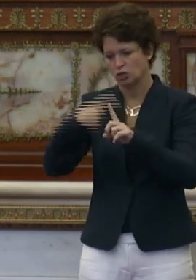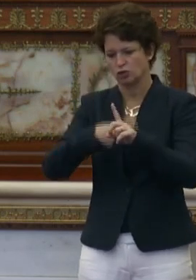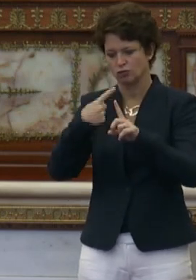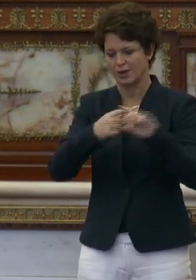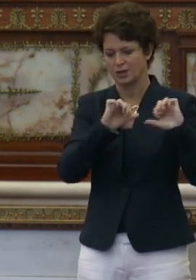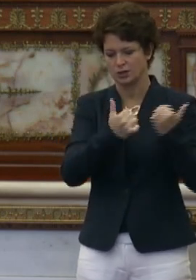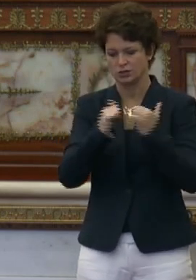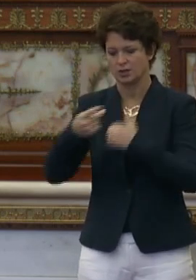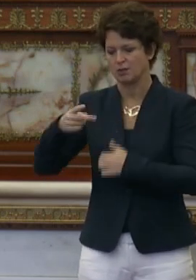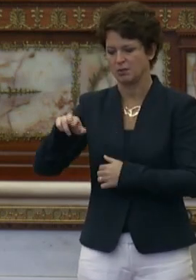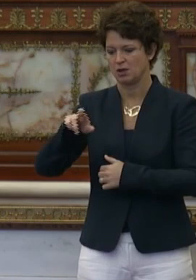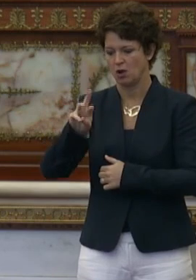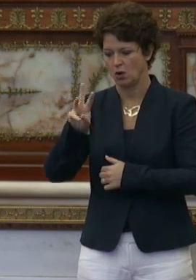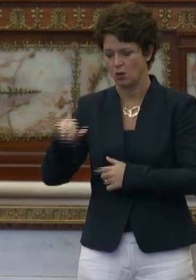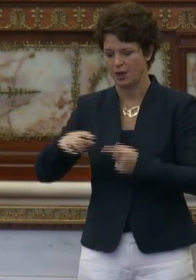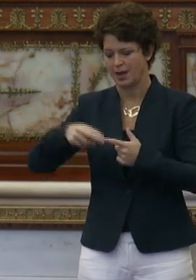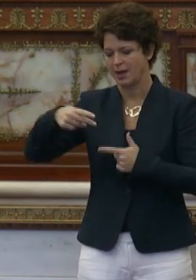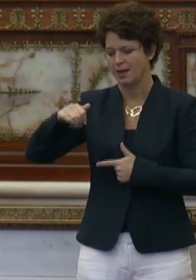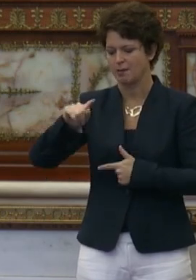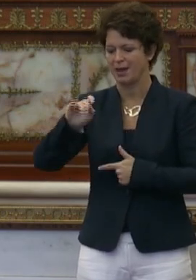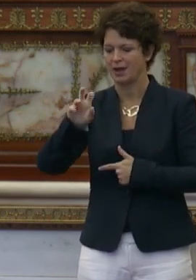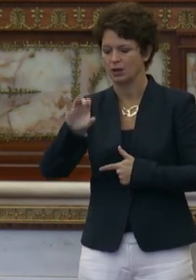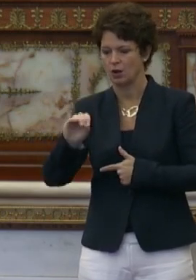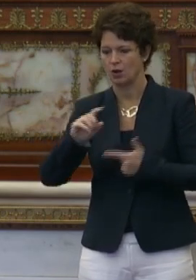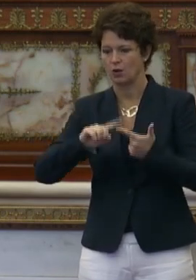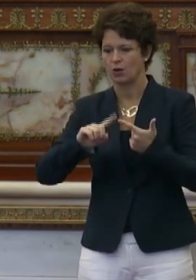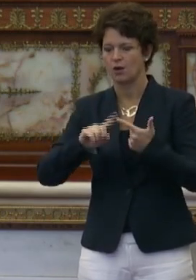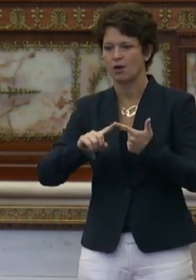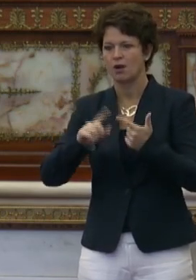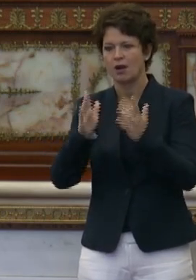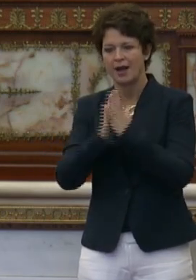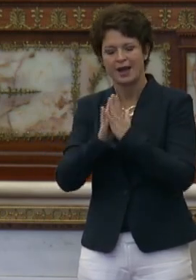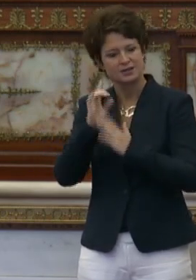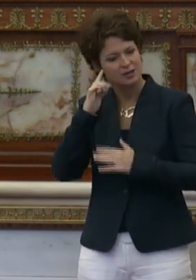associations like TROA and HAPCO are asking for